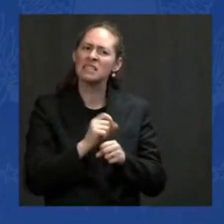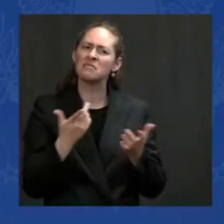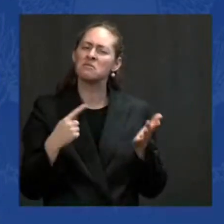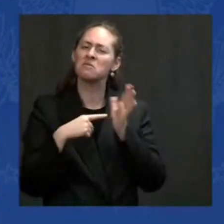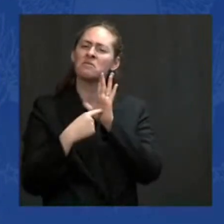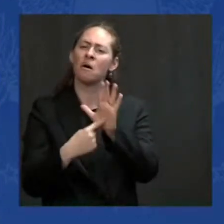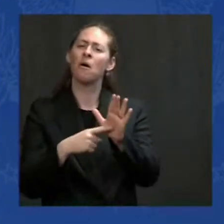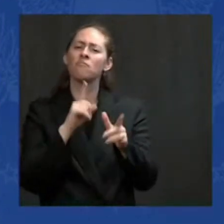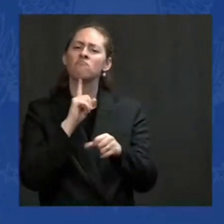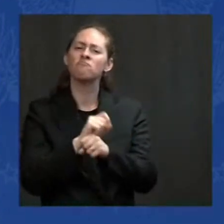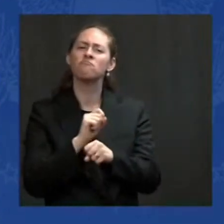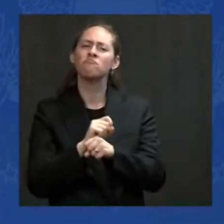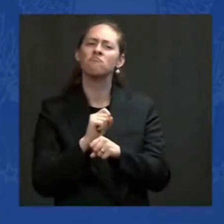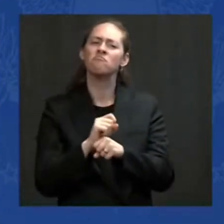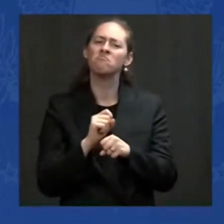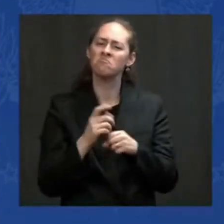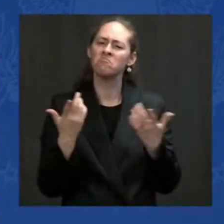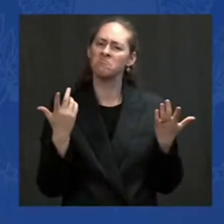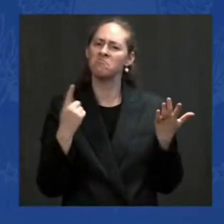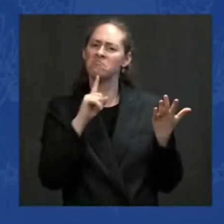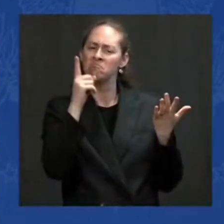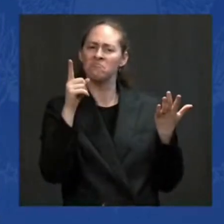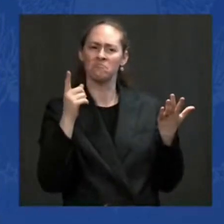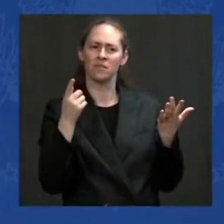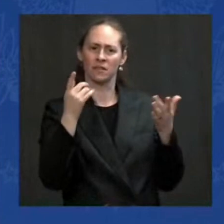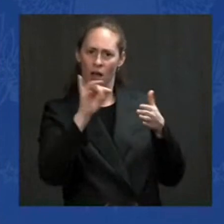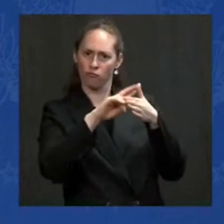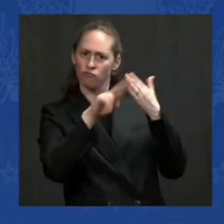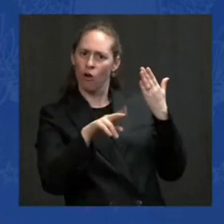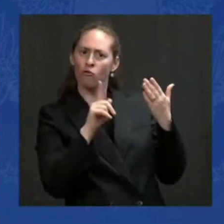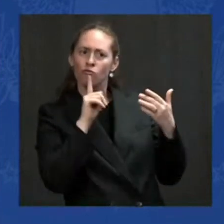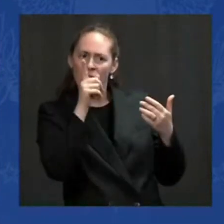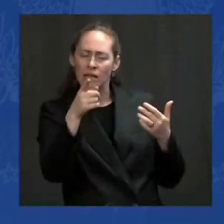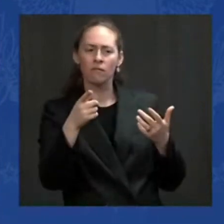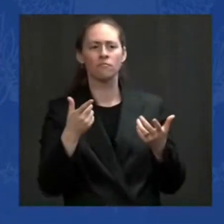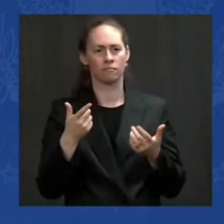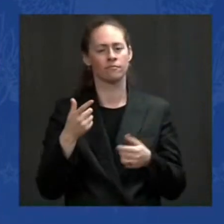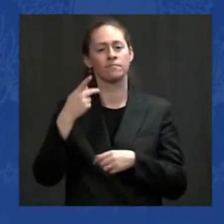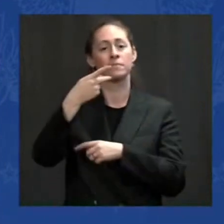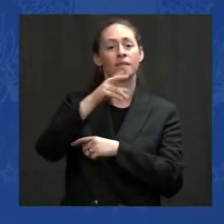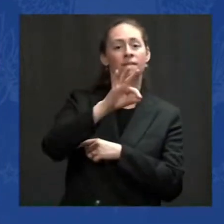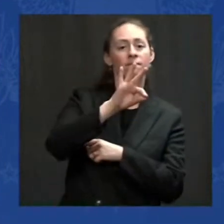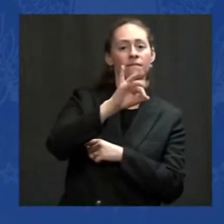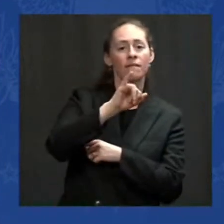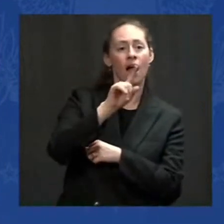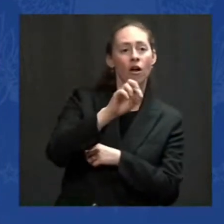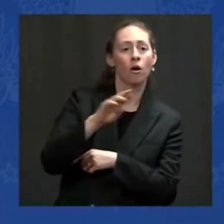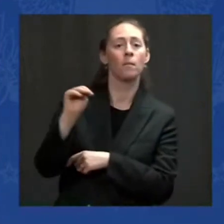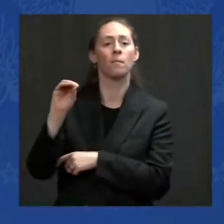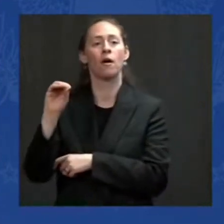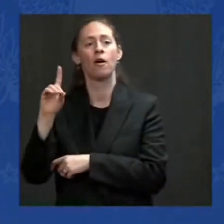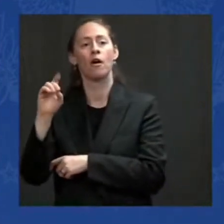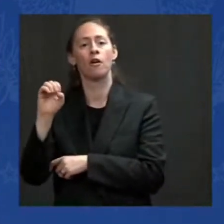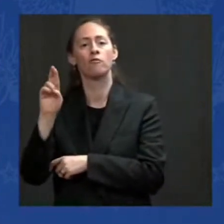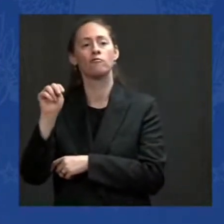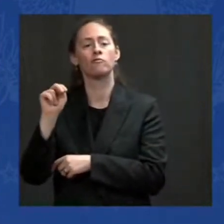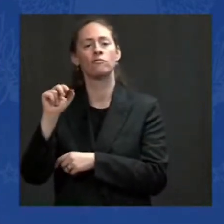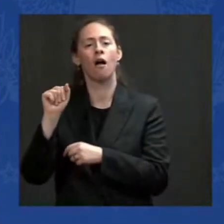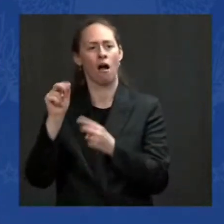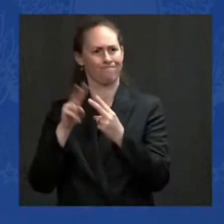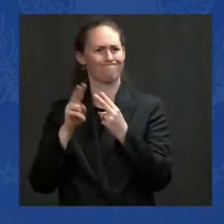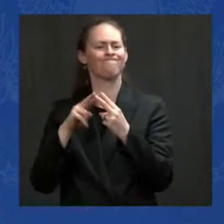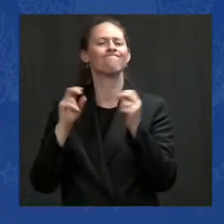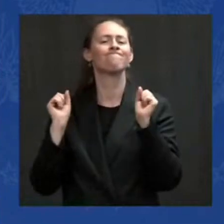reasonable assumption that data that are applicable to Pfizer are also applicable to Moderna. Then the next